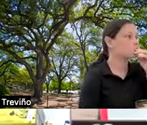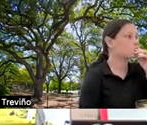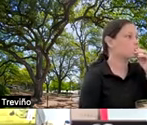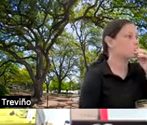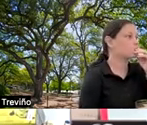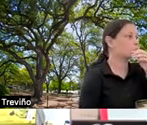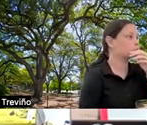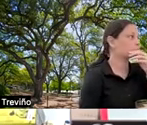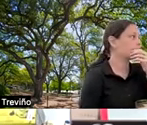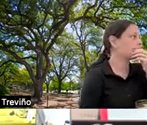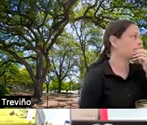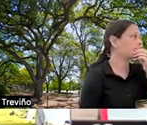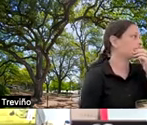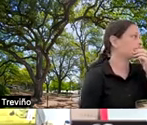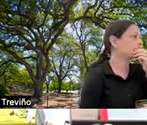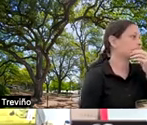April.